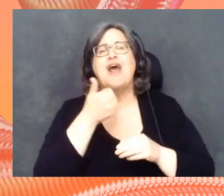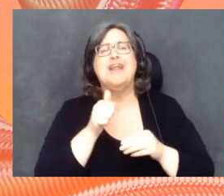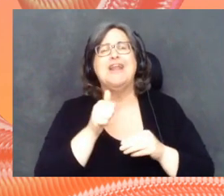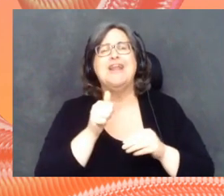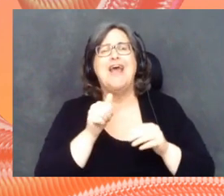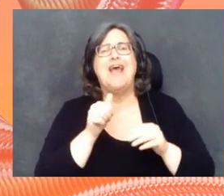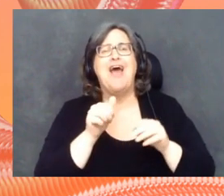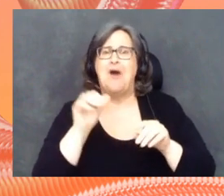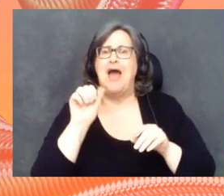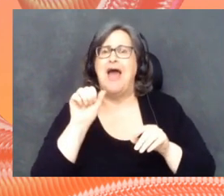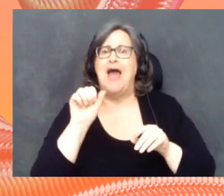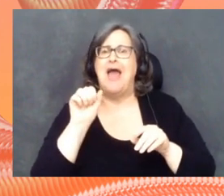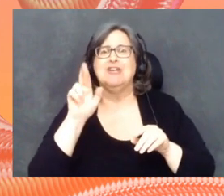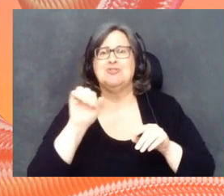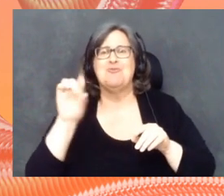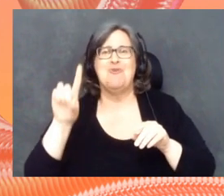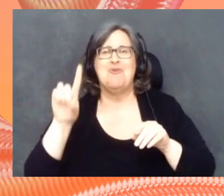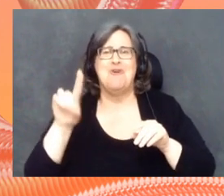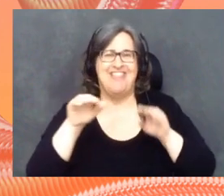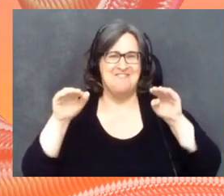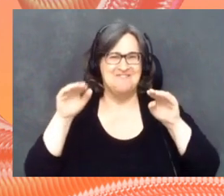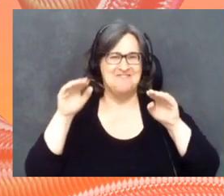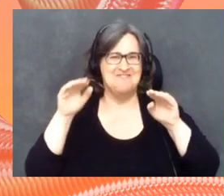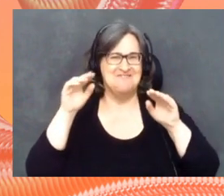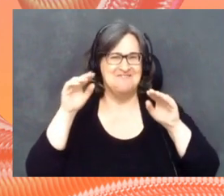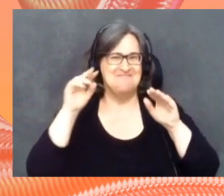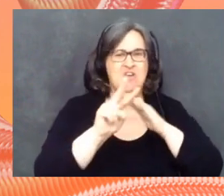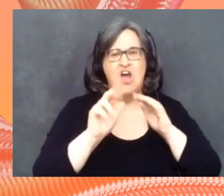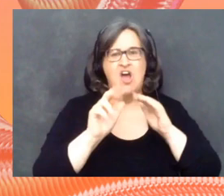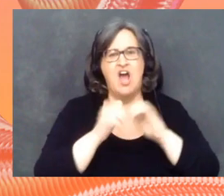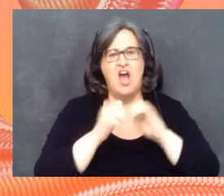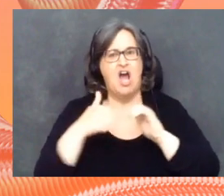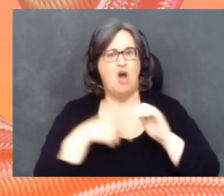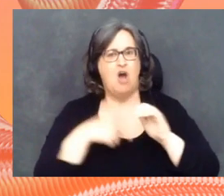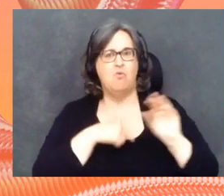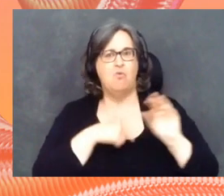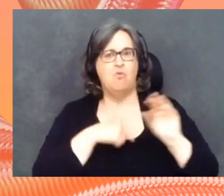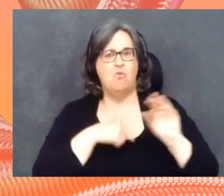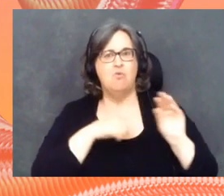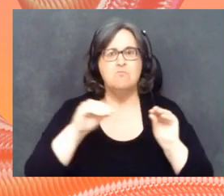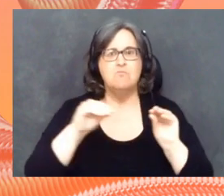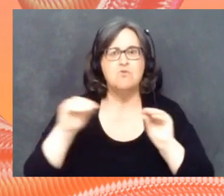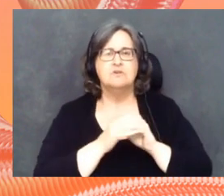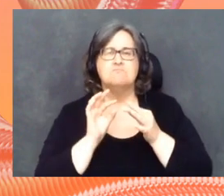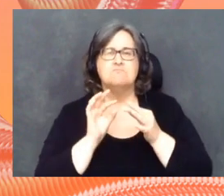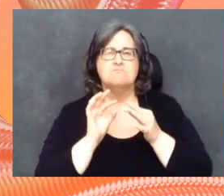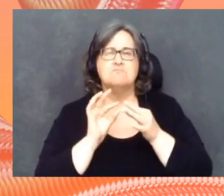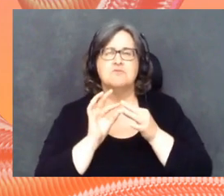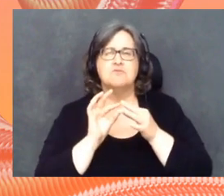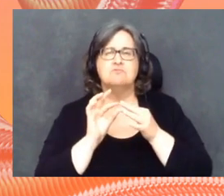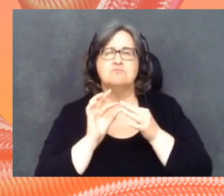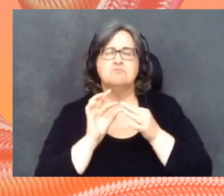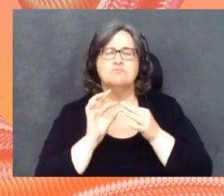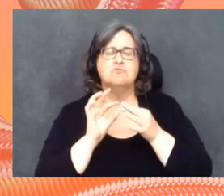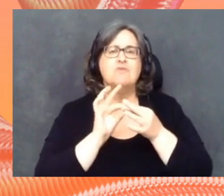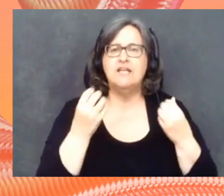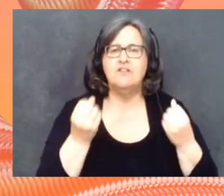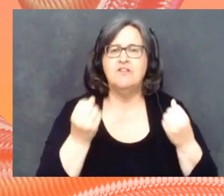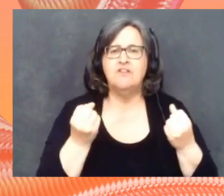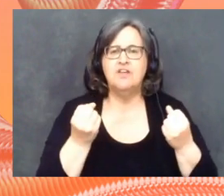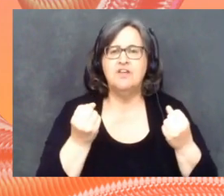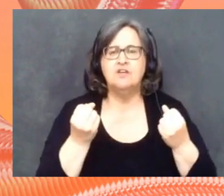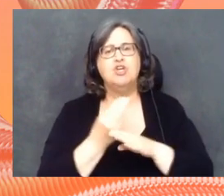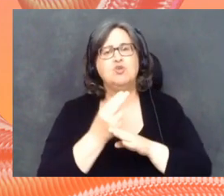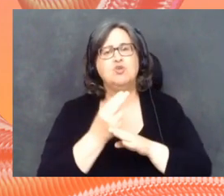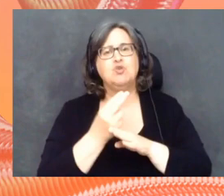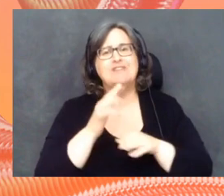wisdom about how we move towards healing during this time. Yeah. How we use the space of the AMC